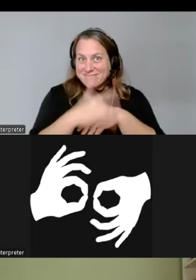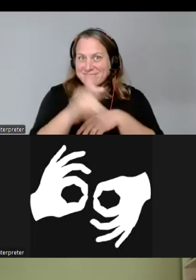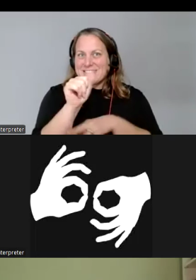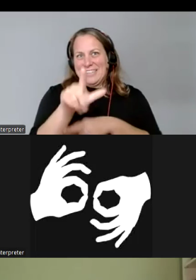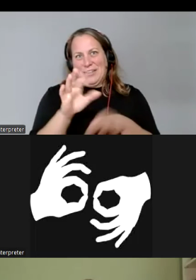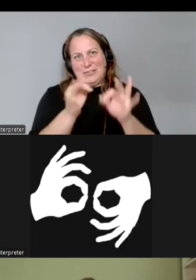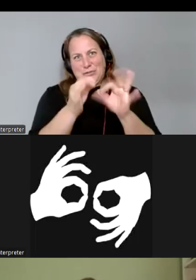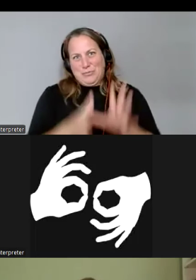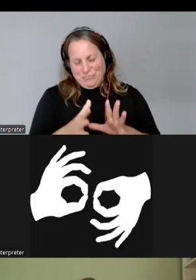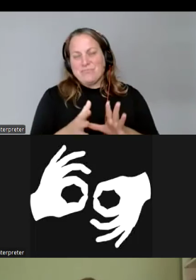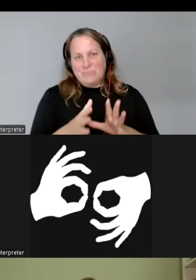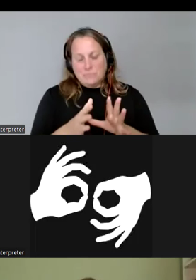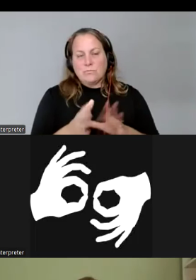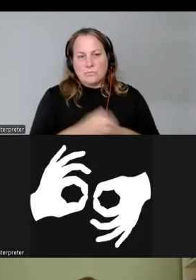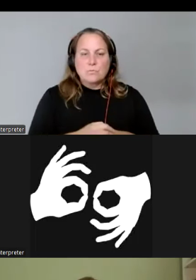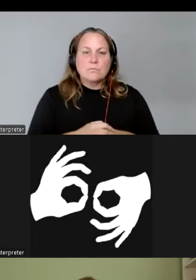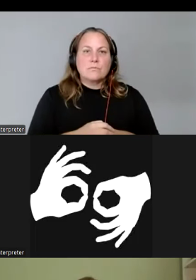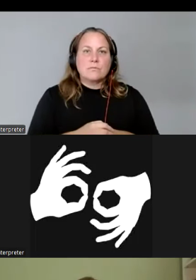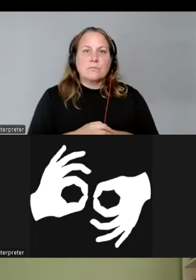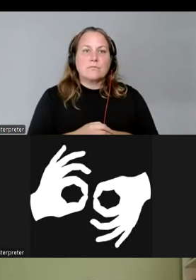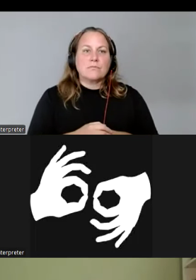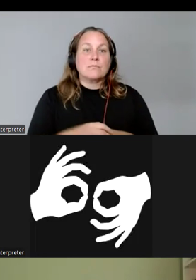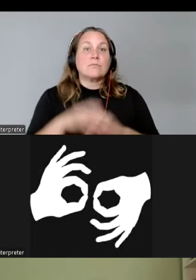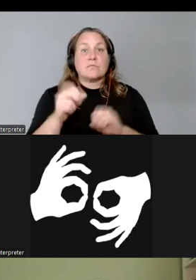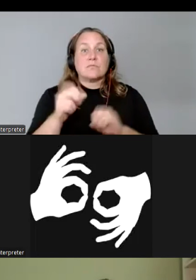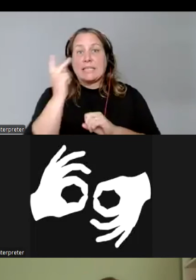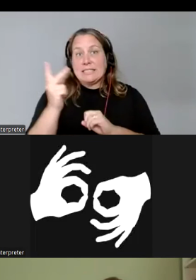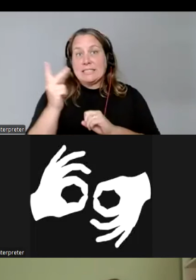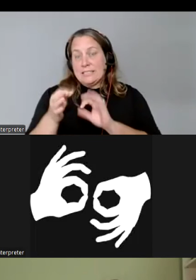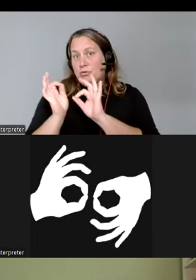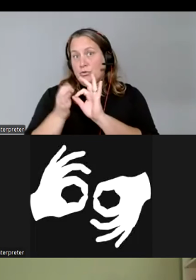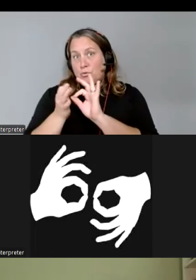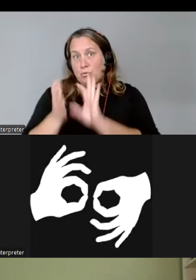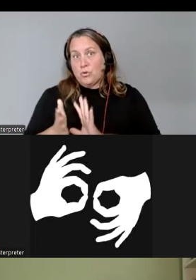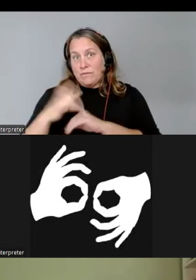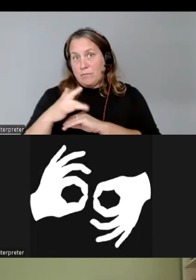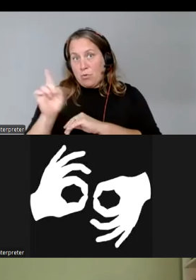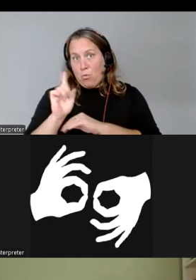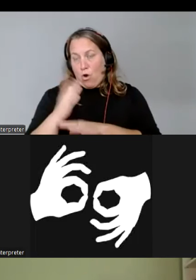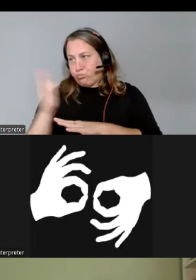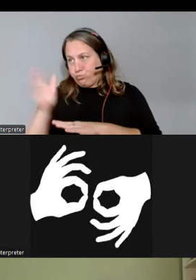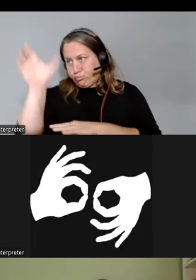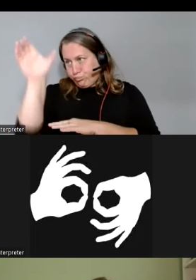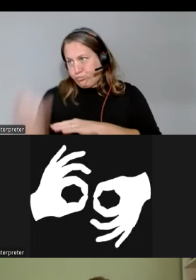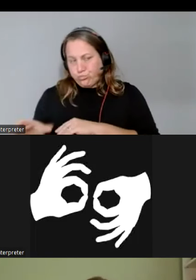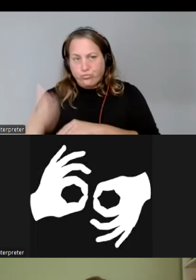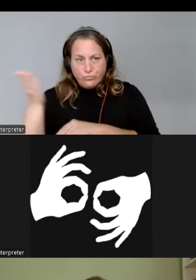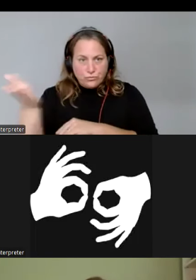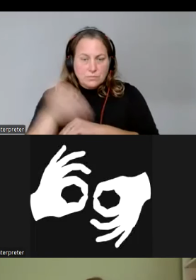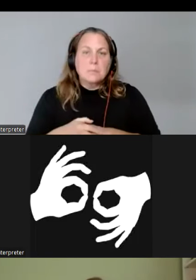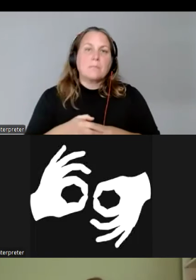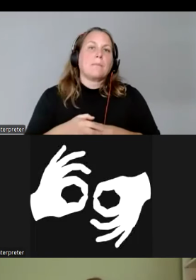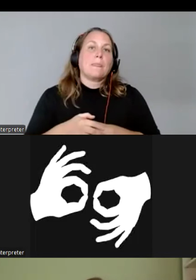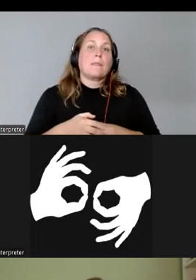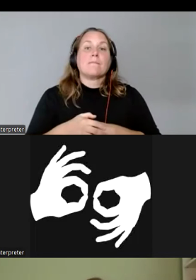available to the right of your screen for the duration of the session. You can move the